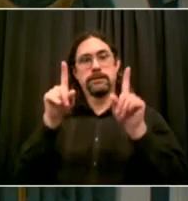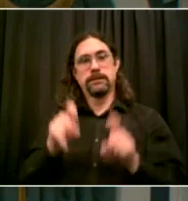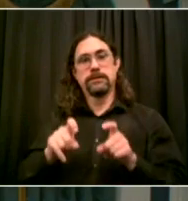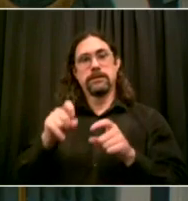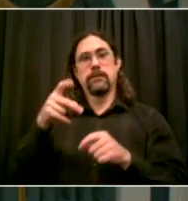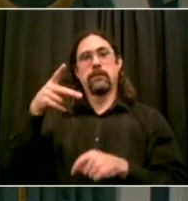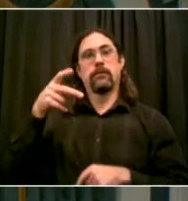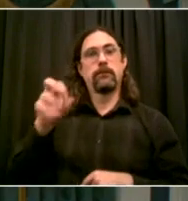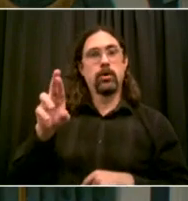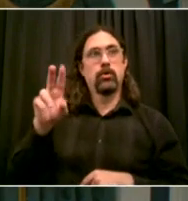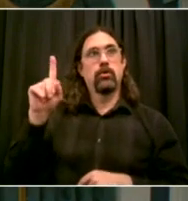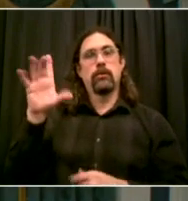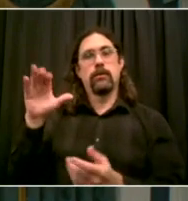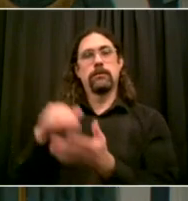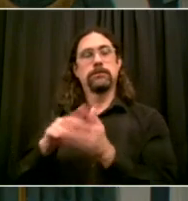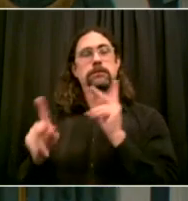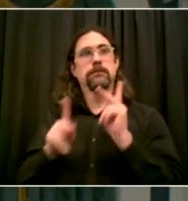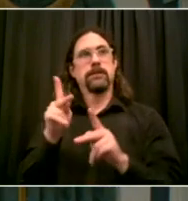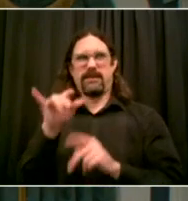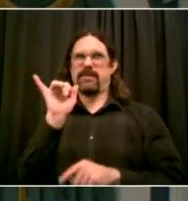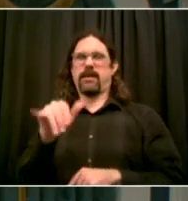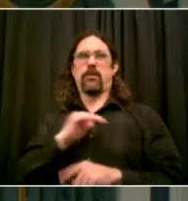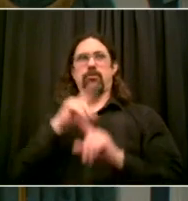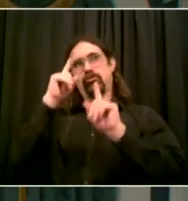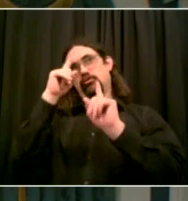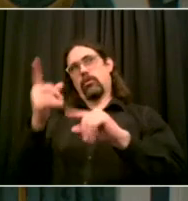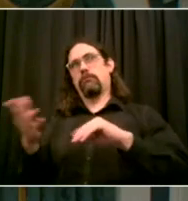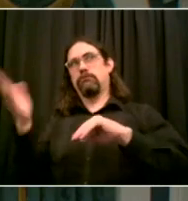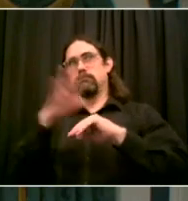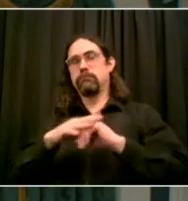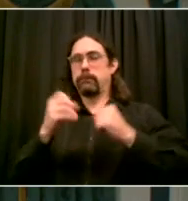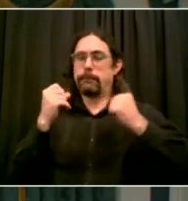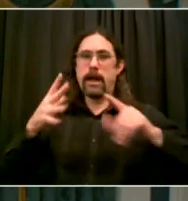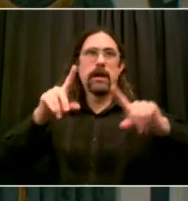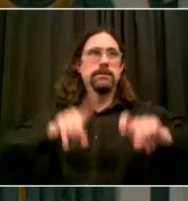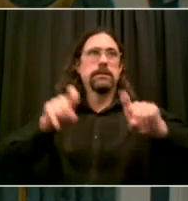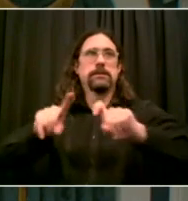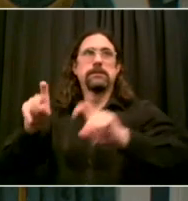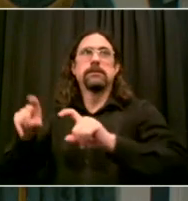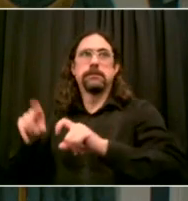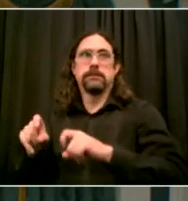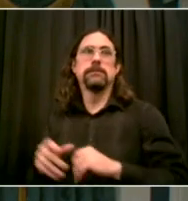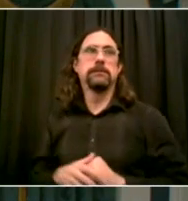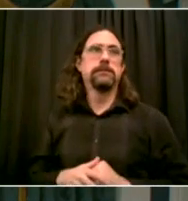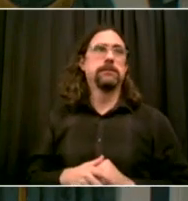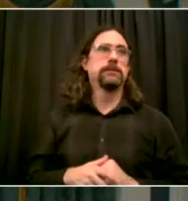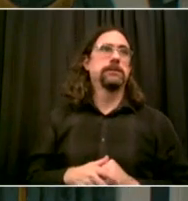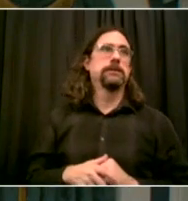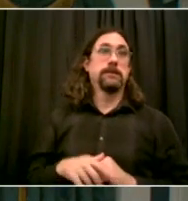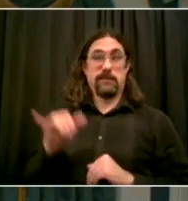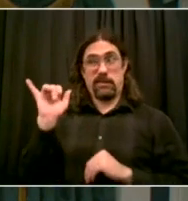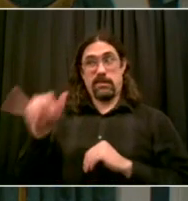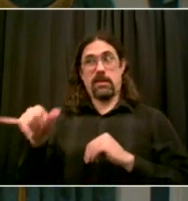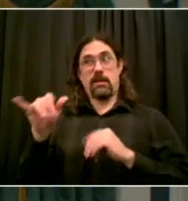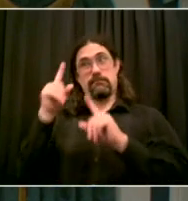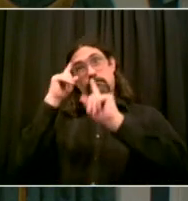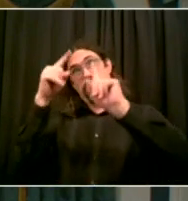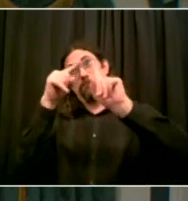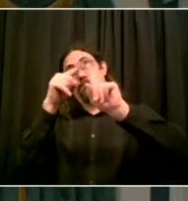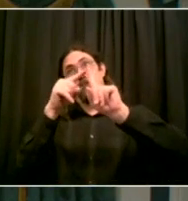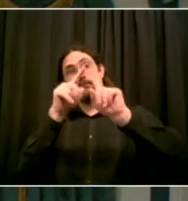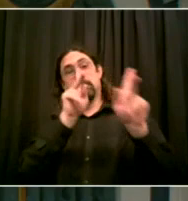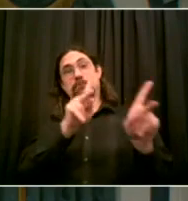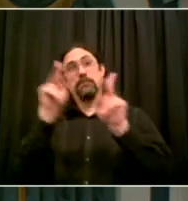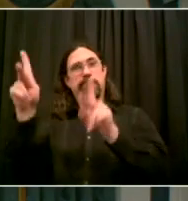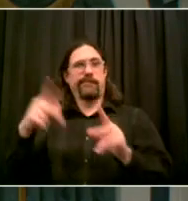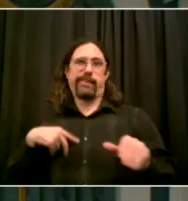on the ways we're going to go out to those neighborhoods in Staten Island first and foremost, and now parts of the Bronx as well, to really try